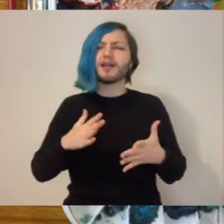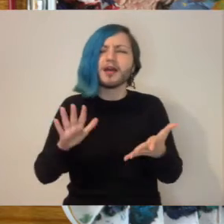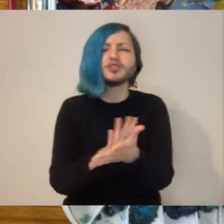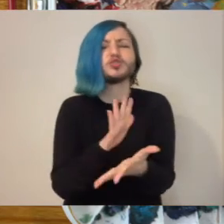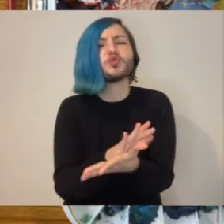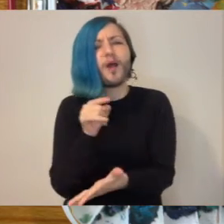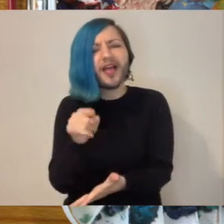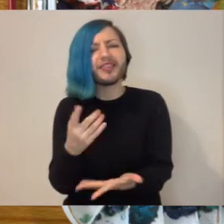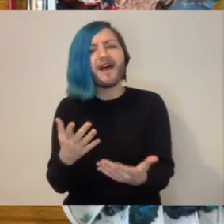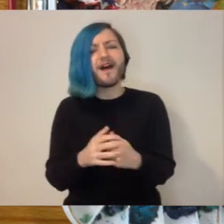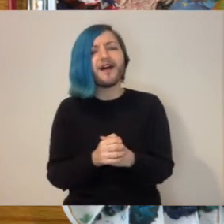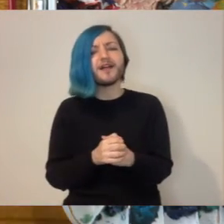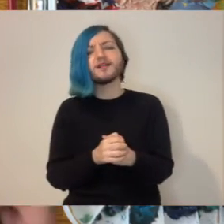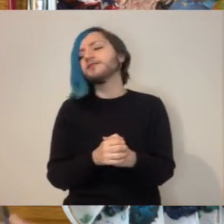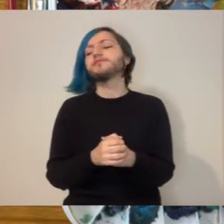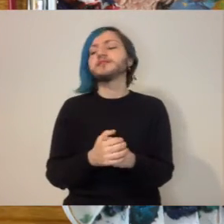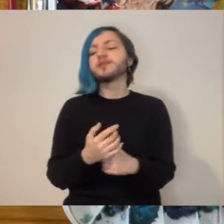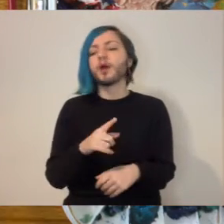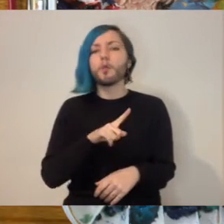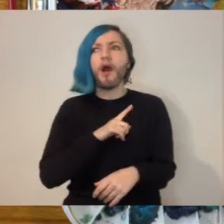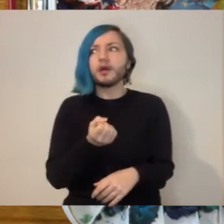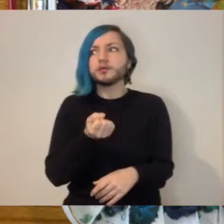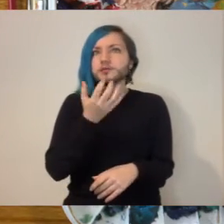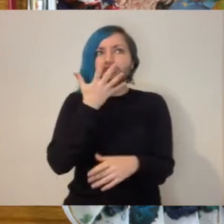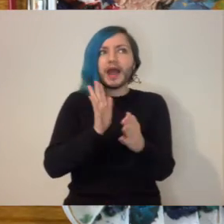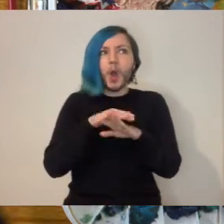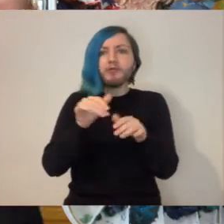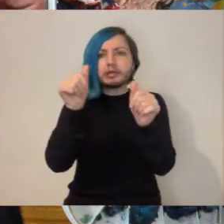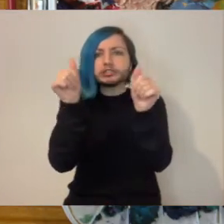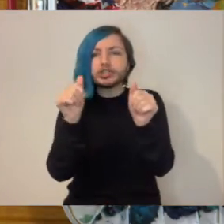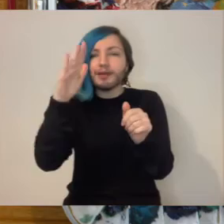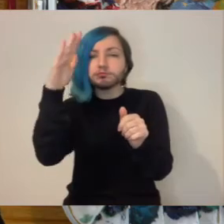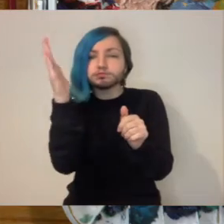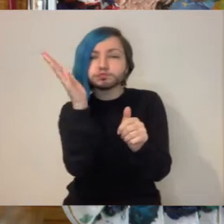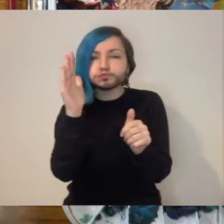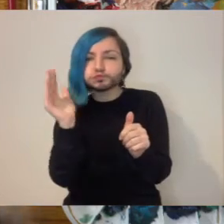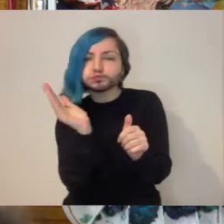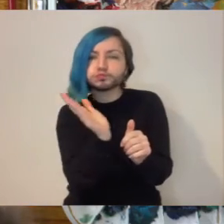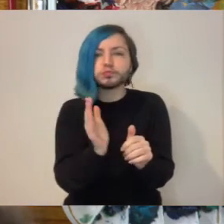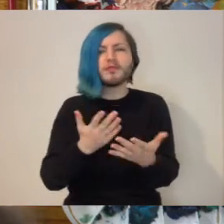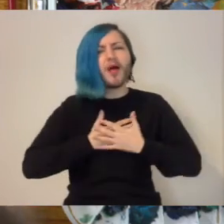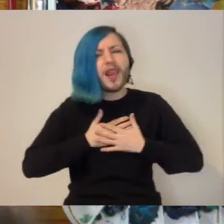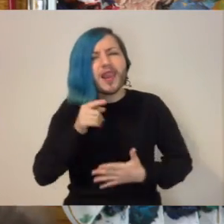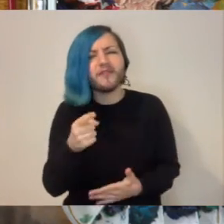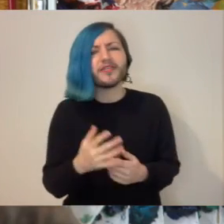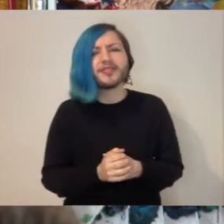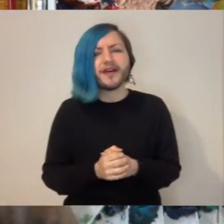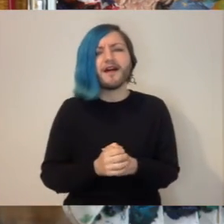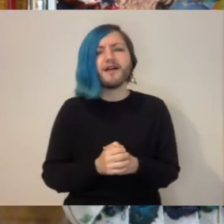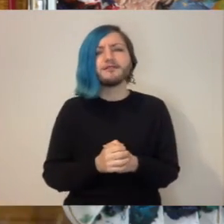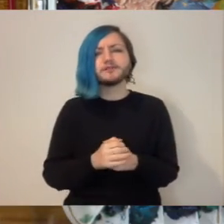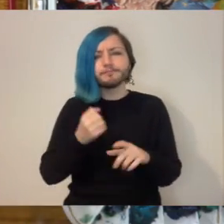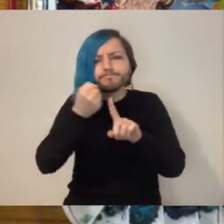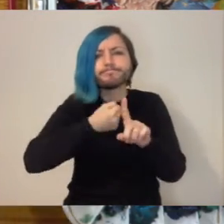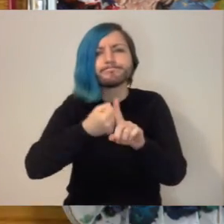makes and luxuriating in it. You know, there's no point in being kind of shy about the shapes, and you know, I